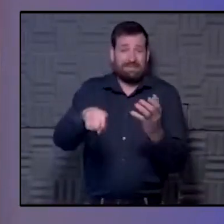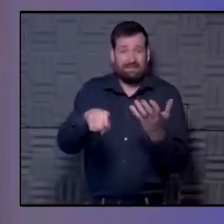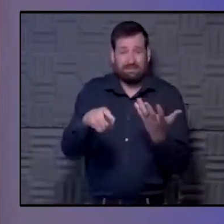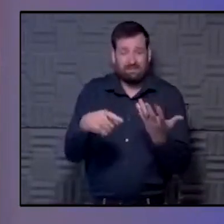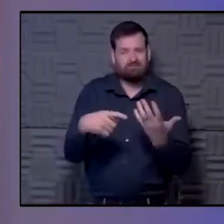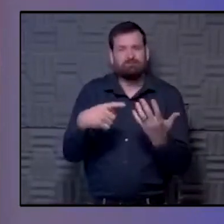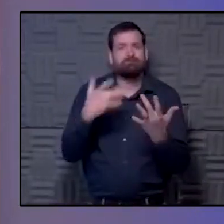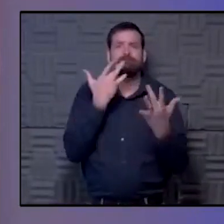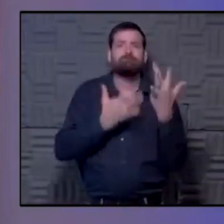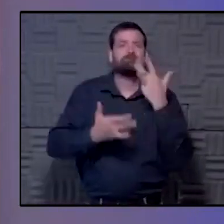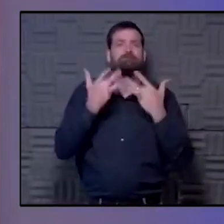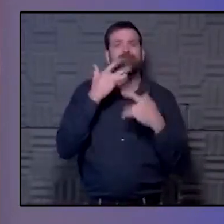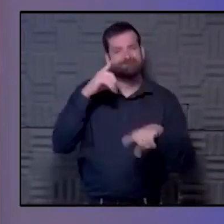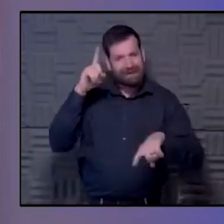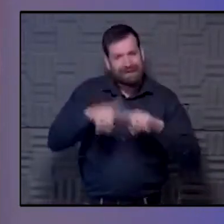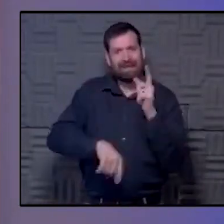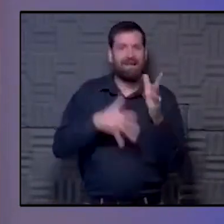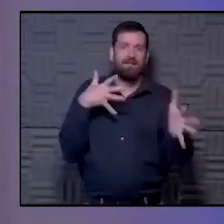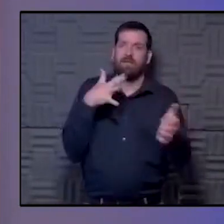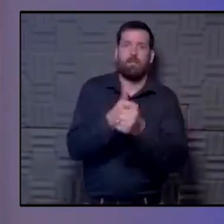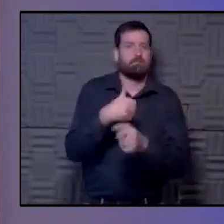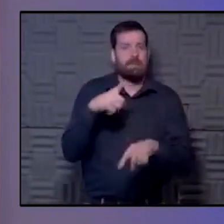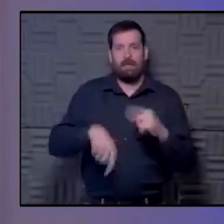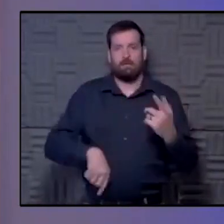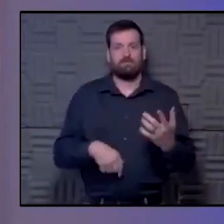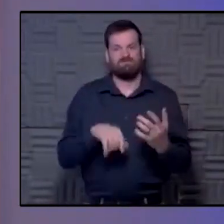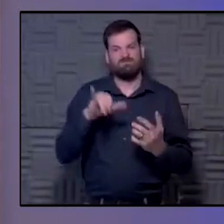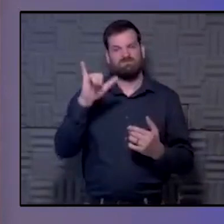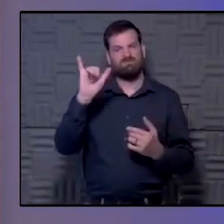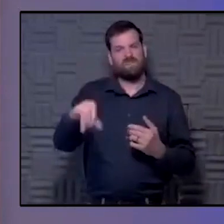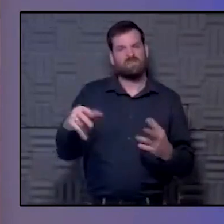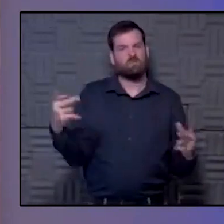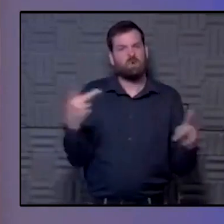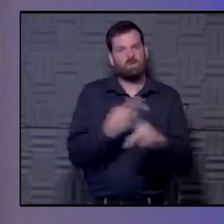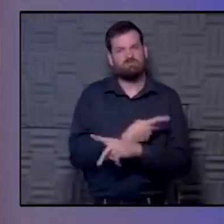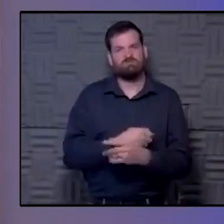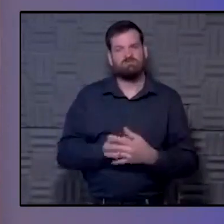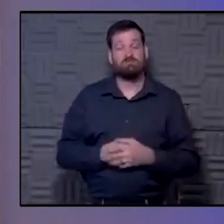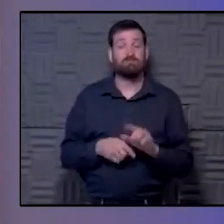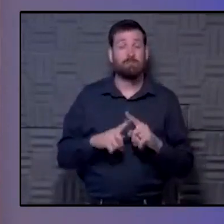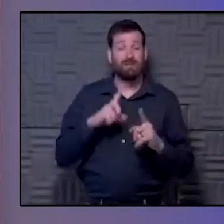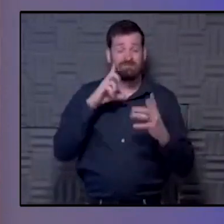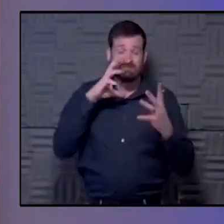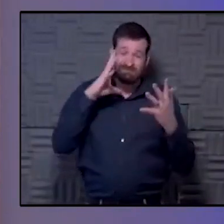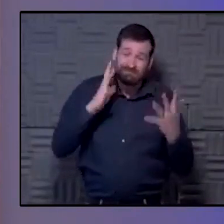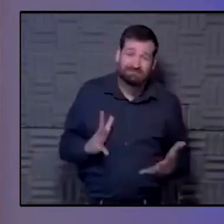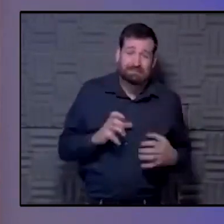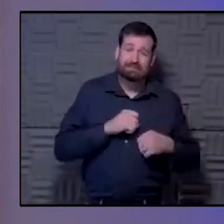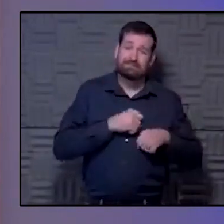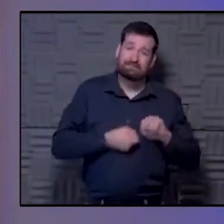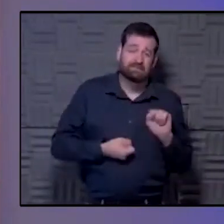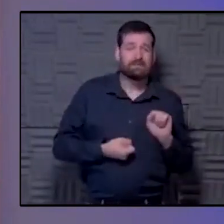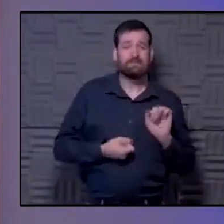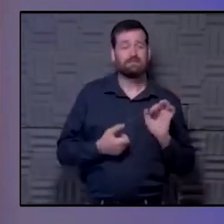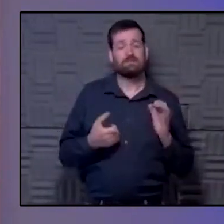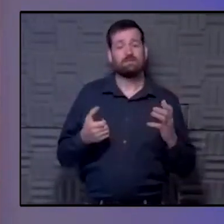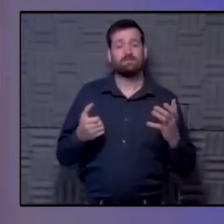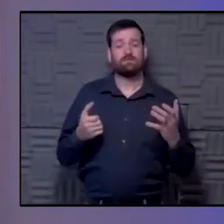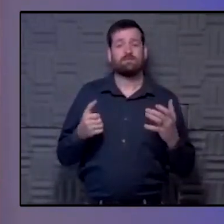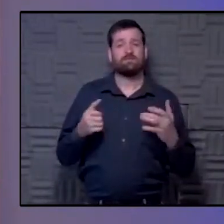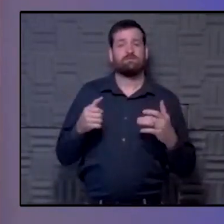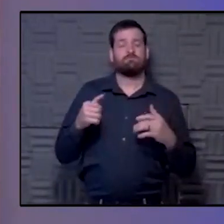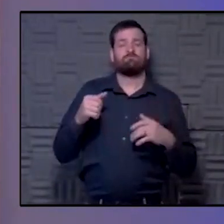than we could keep up with. And so that was probably the worst I've ever seen. But the saddest is probably our